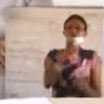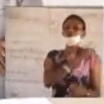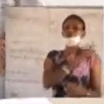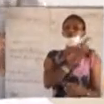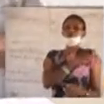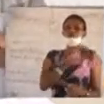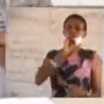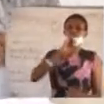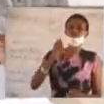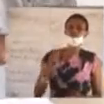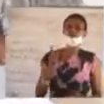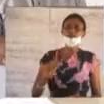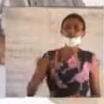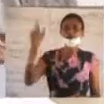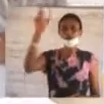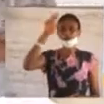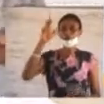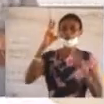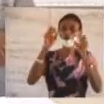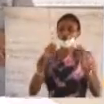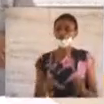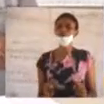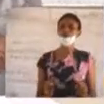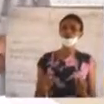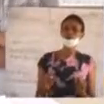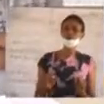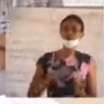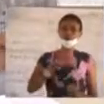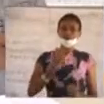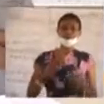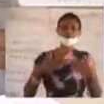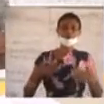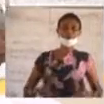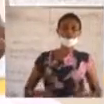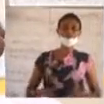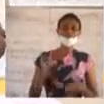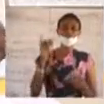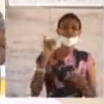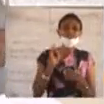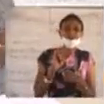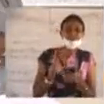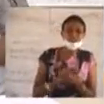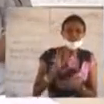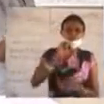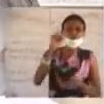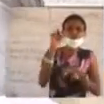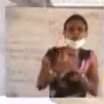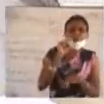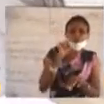another cause is the bad economy, unemployment. When there is no